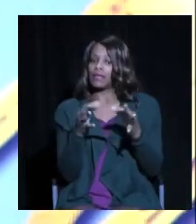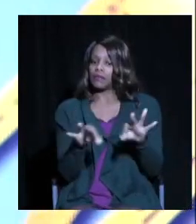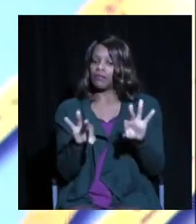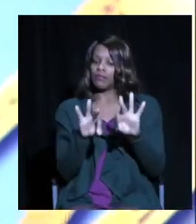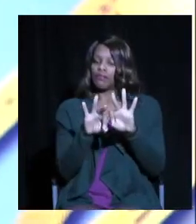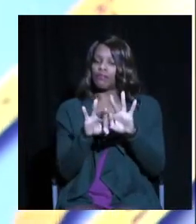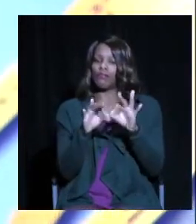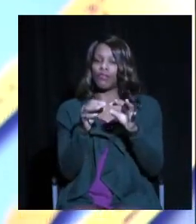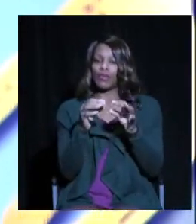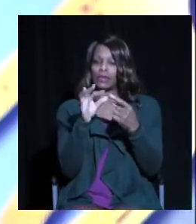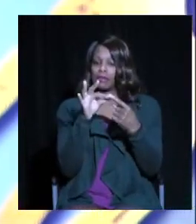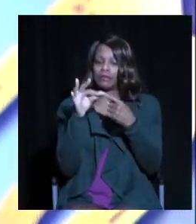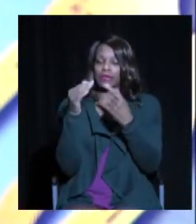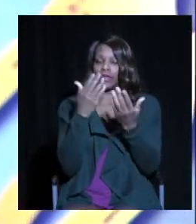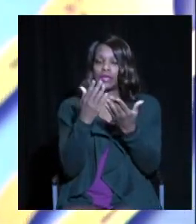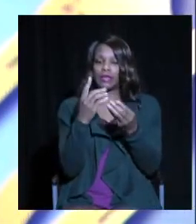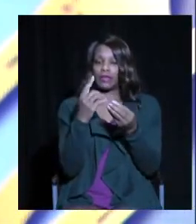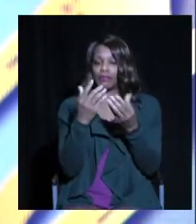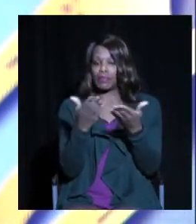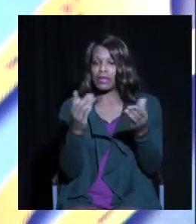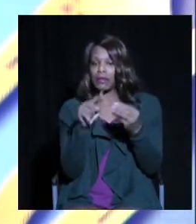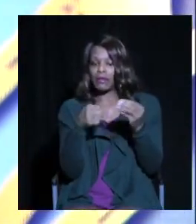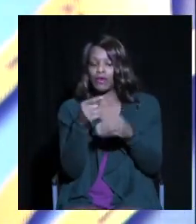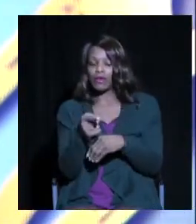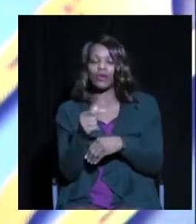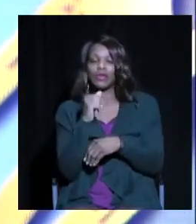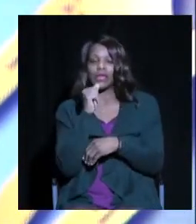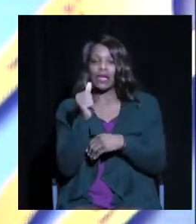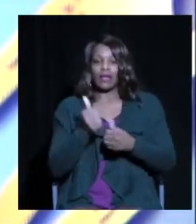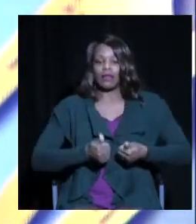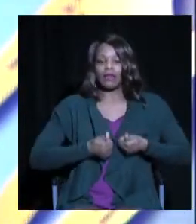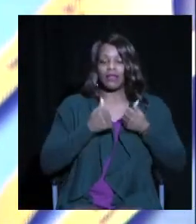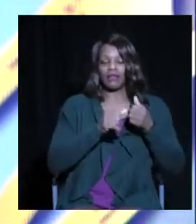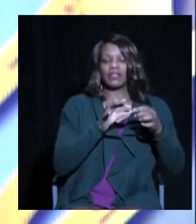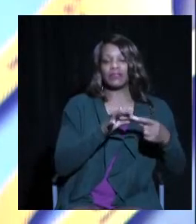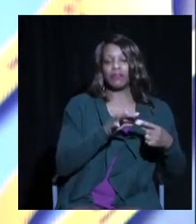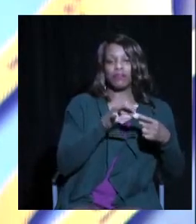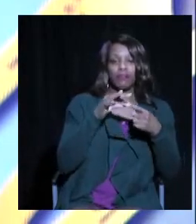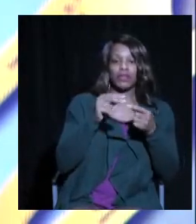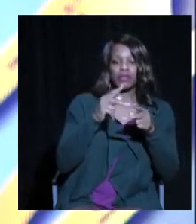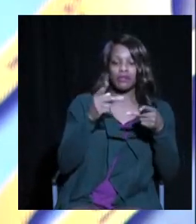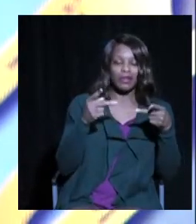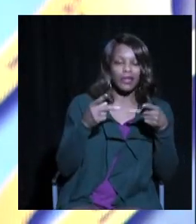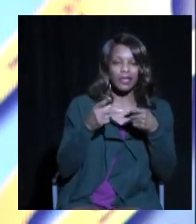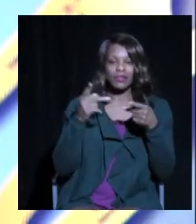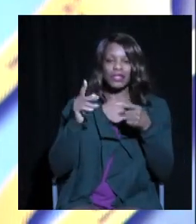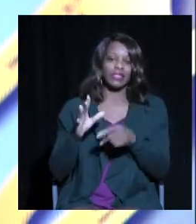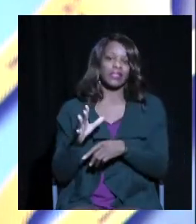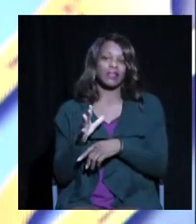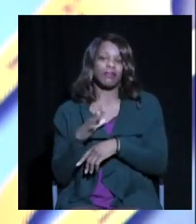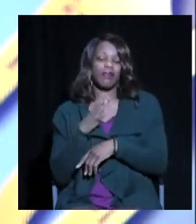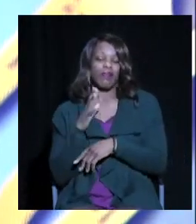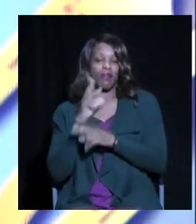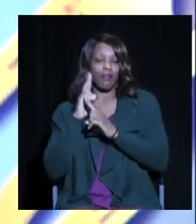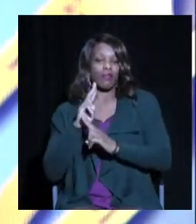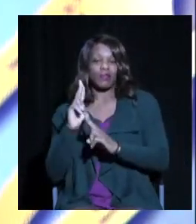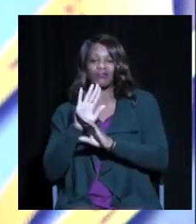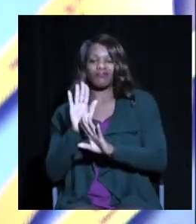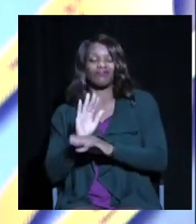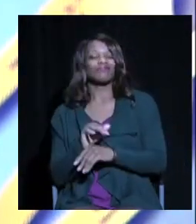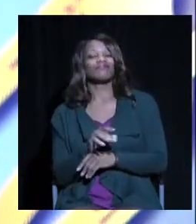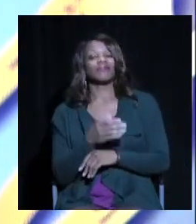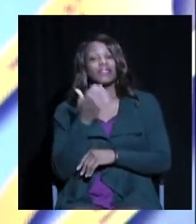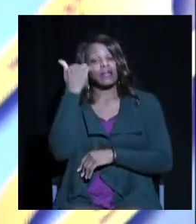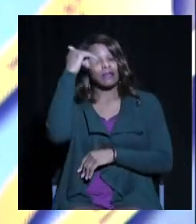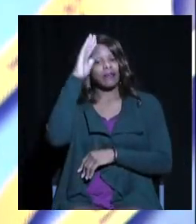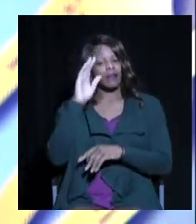her. It's not because she was special and lived in a special place with special privileges, which shows us that God's favor